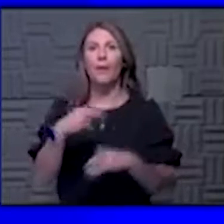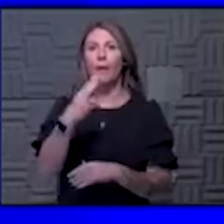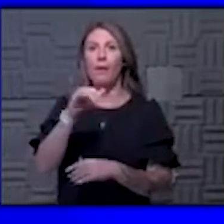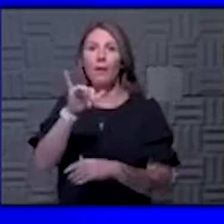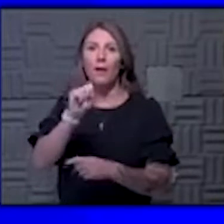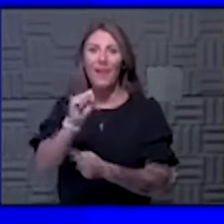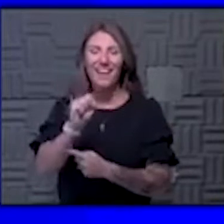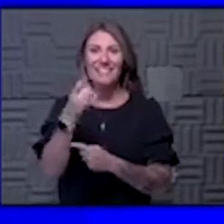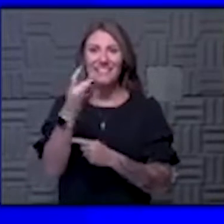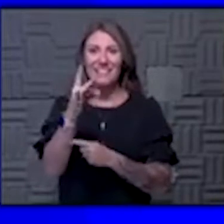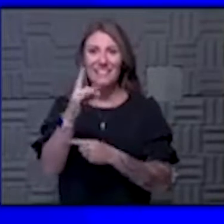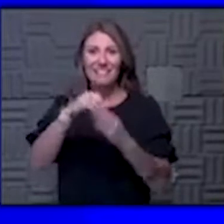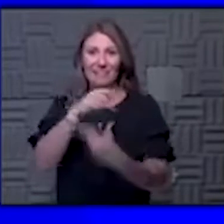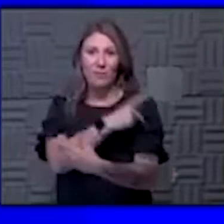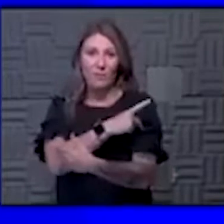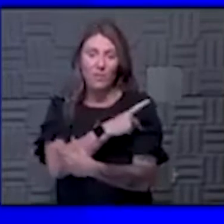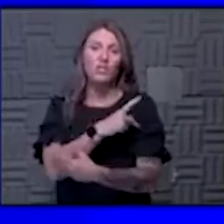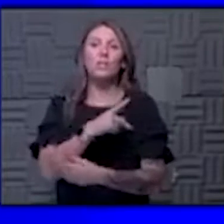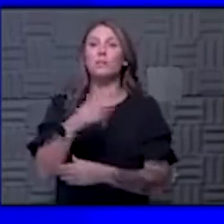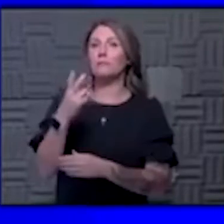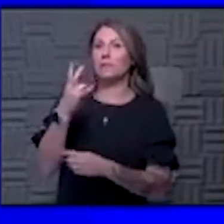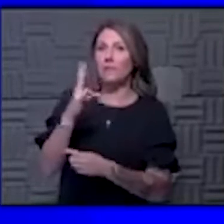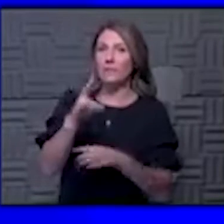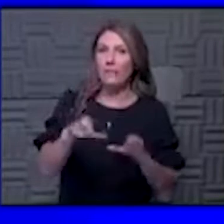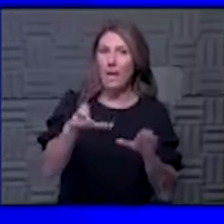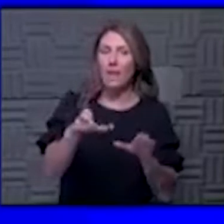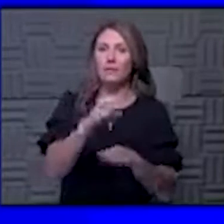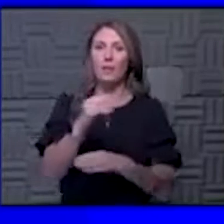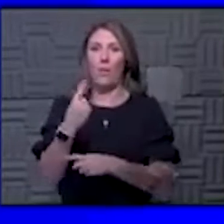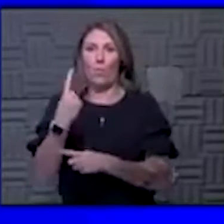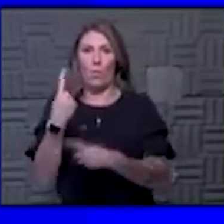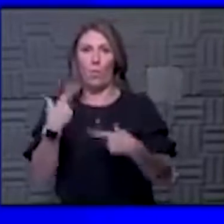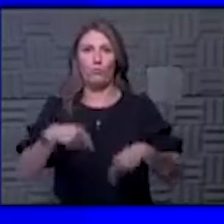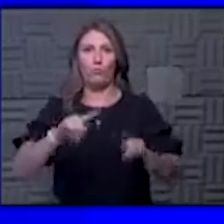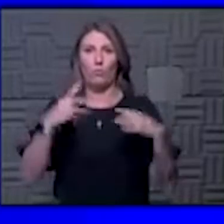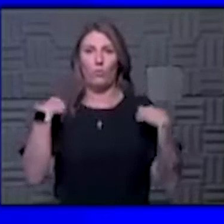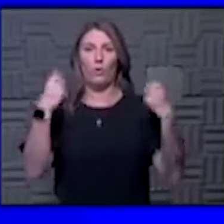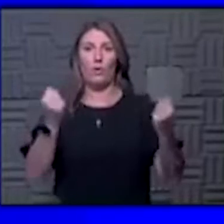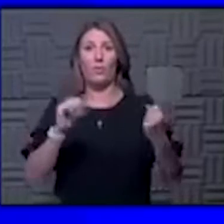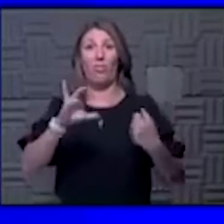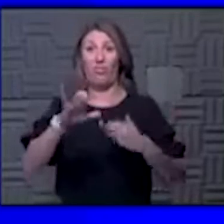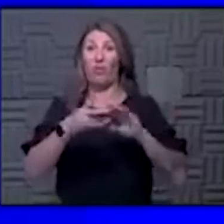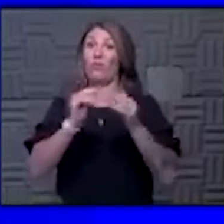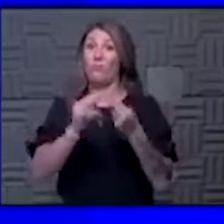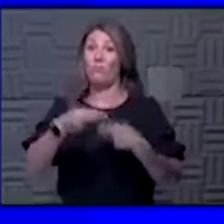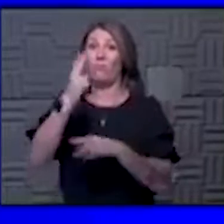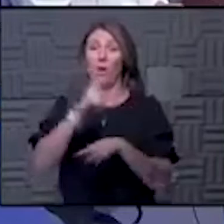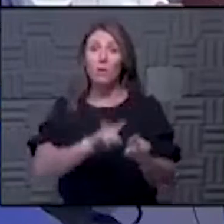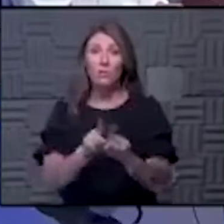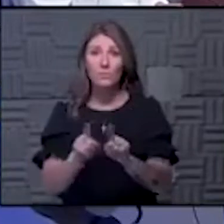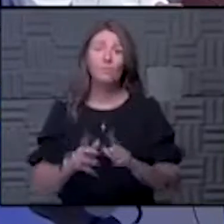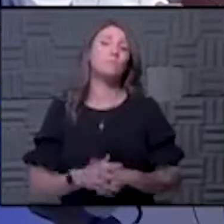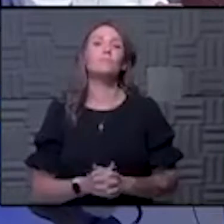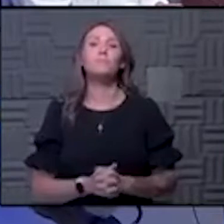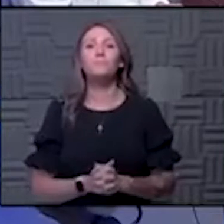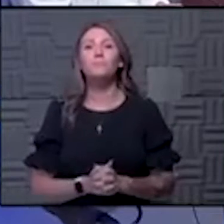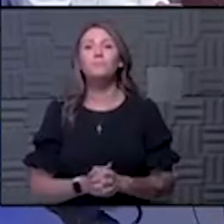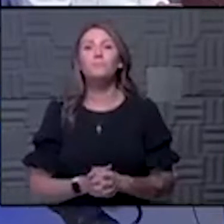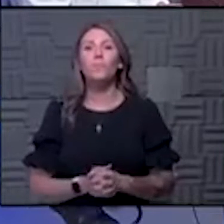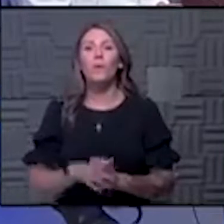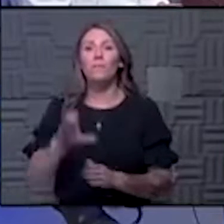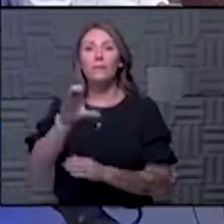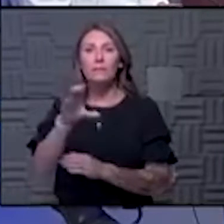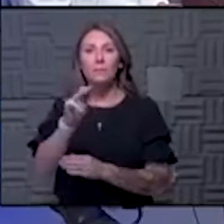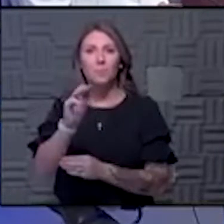18 inpatients, 17 active, and 1 in that recovery phase. So their numbers are still pretty high as well. You know, we had our chief medical